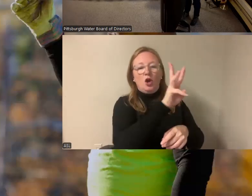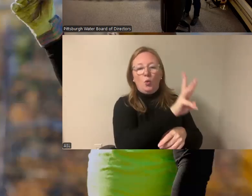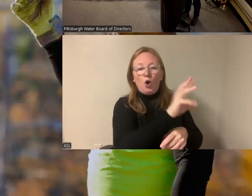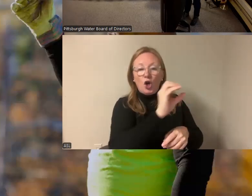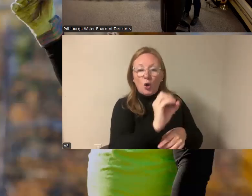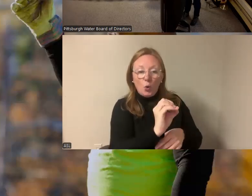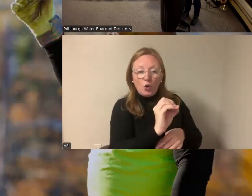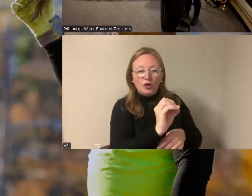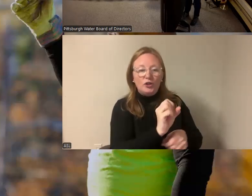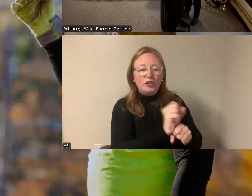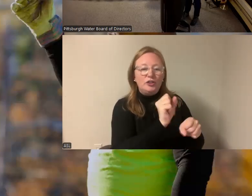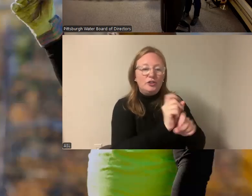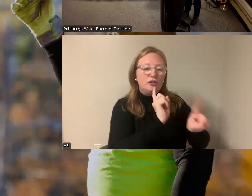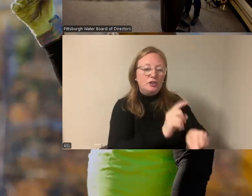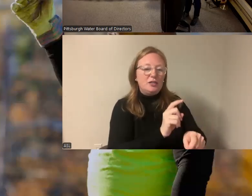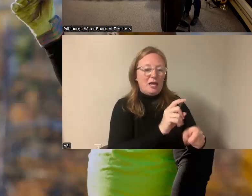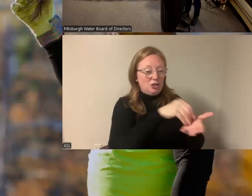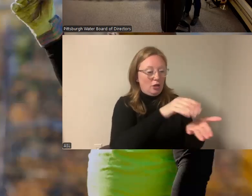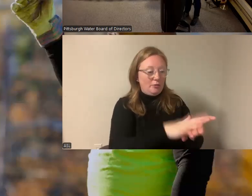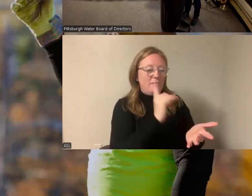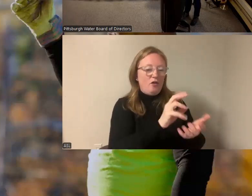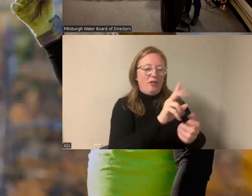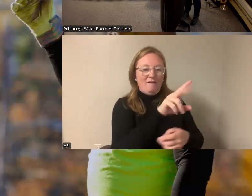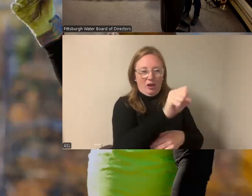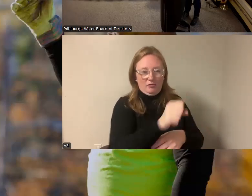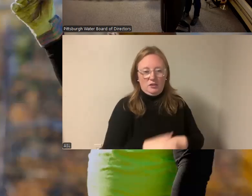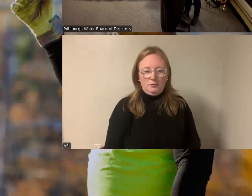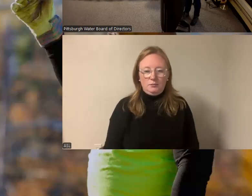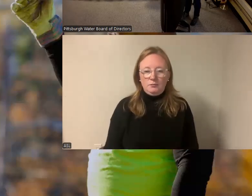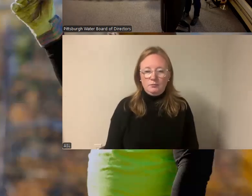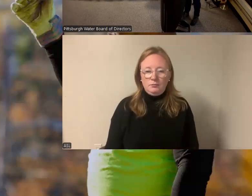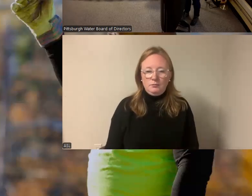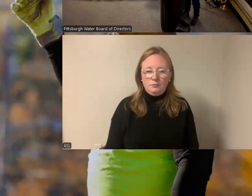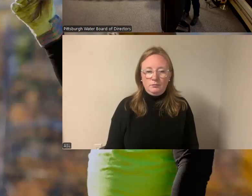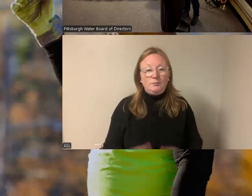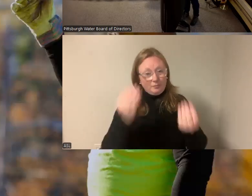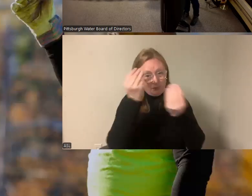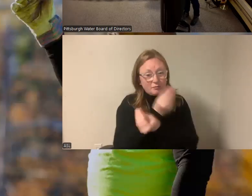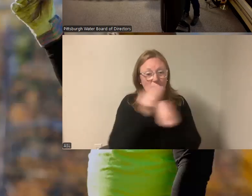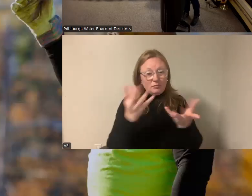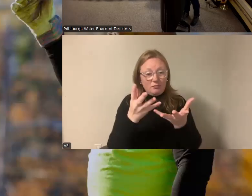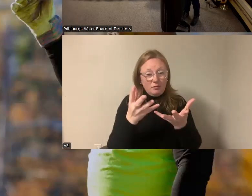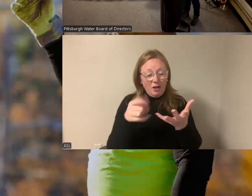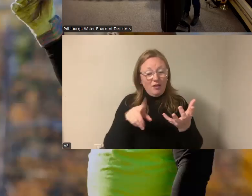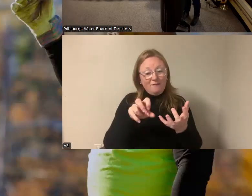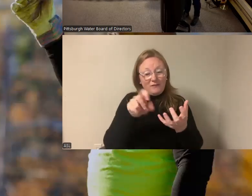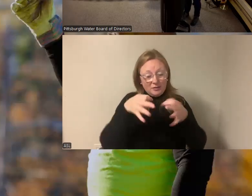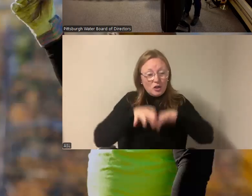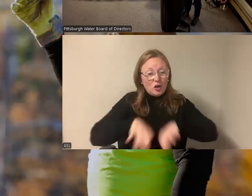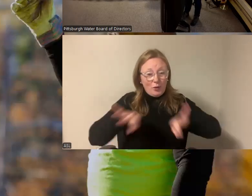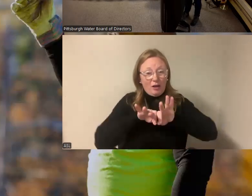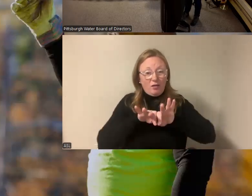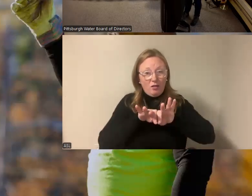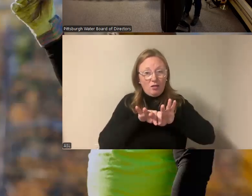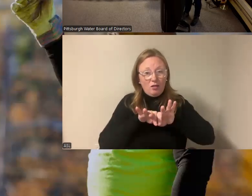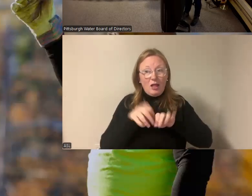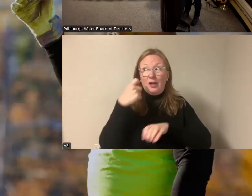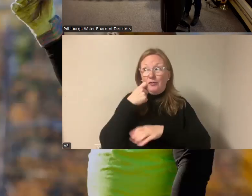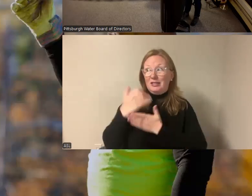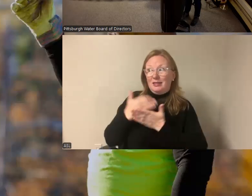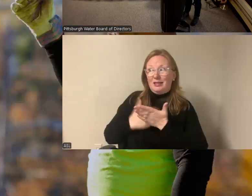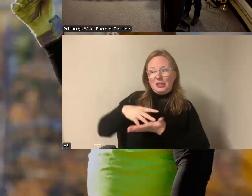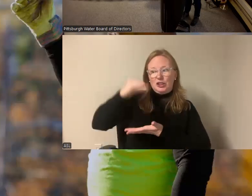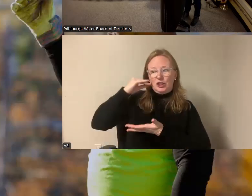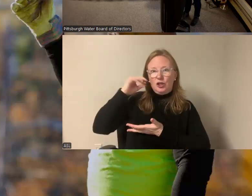of the documentation around the operation of our valves. Acknowledging the critical nature of our valves and some of these recent lessons learned that Pittsburgh